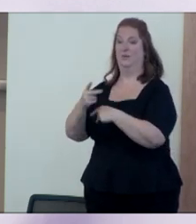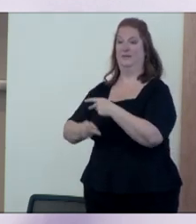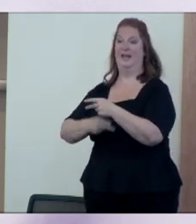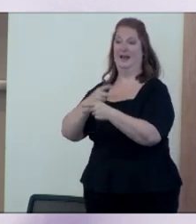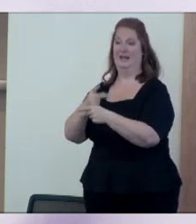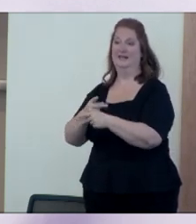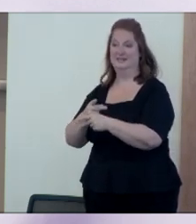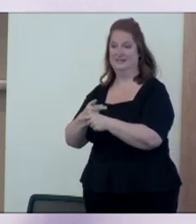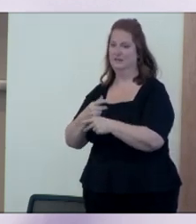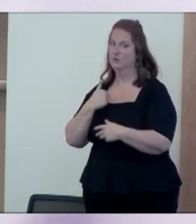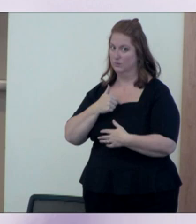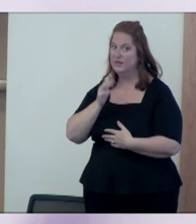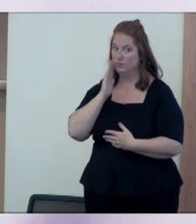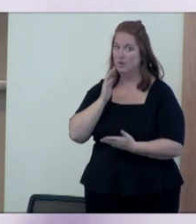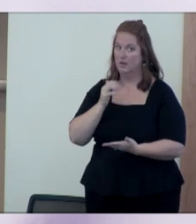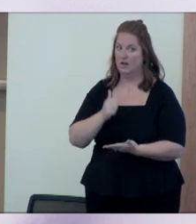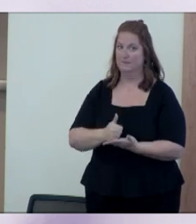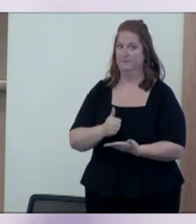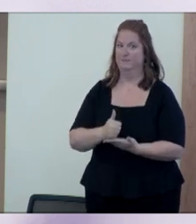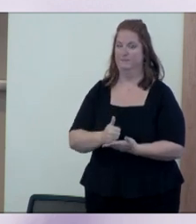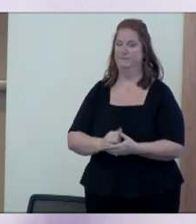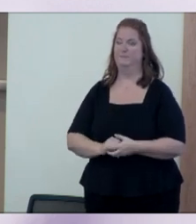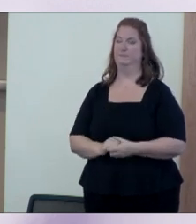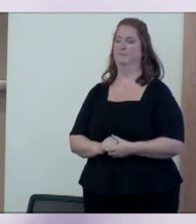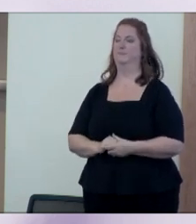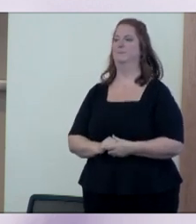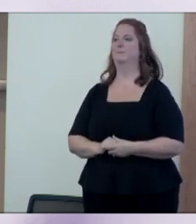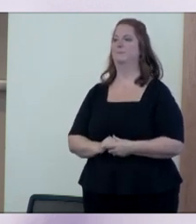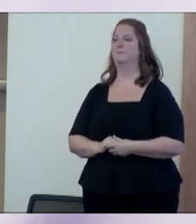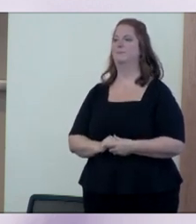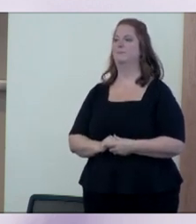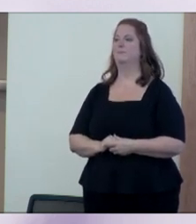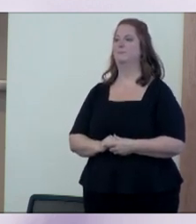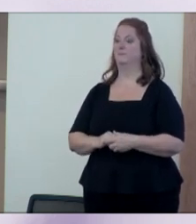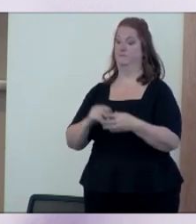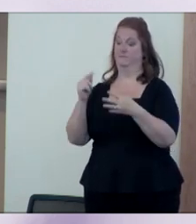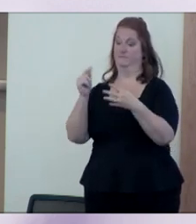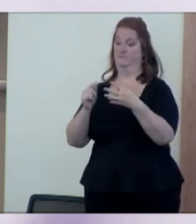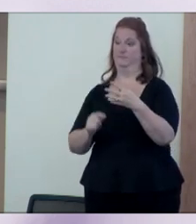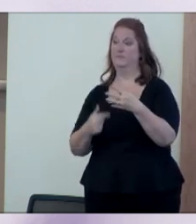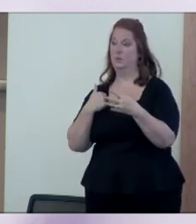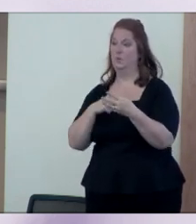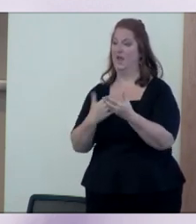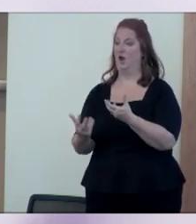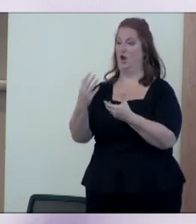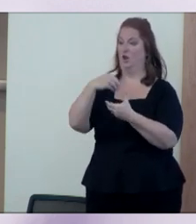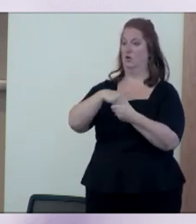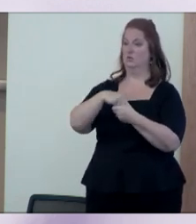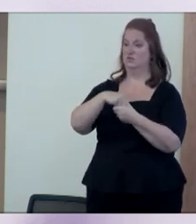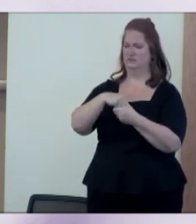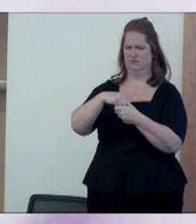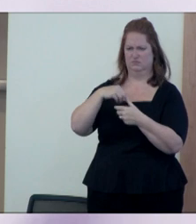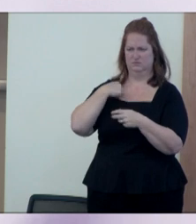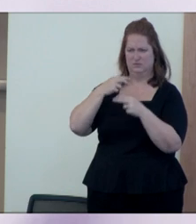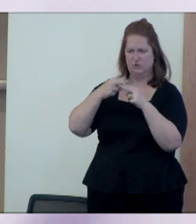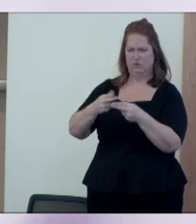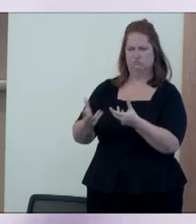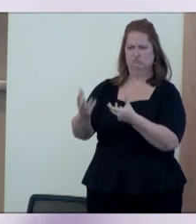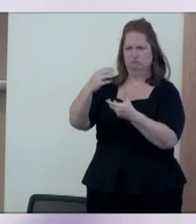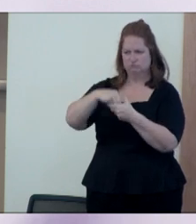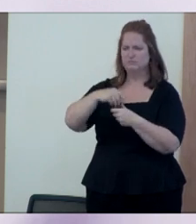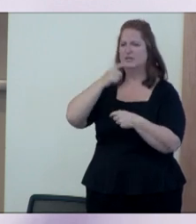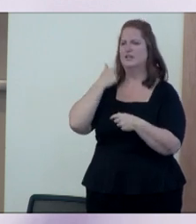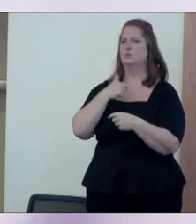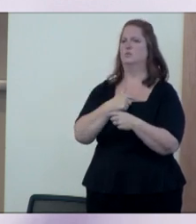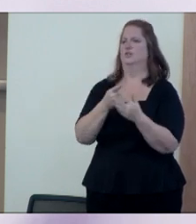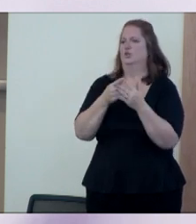We're really going to help in that regard. These inclusive areas, and I say inclusive because this is only the beginning. It's just